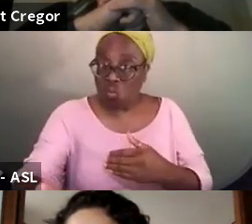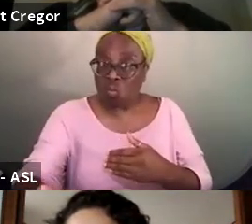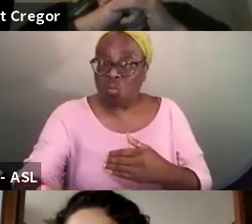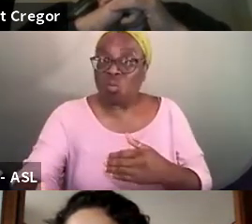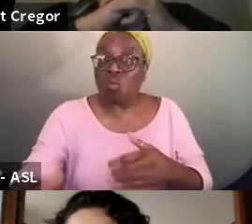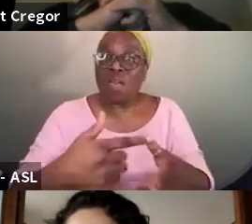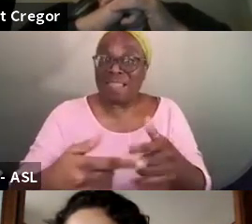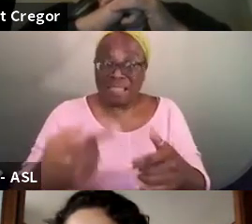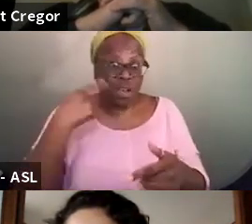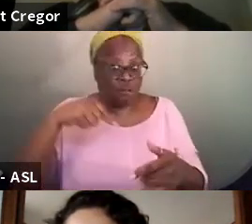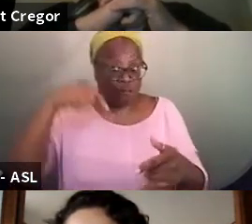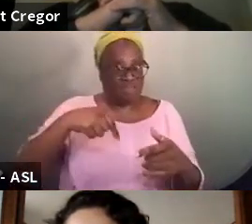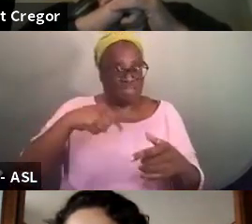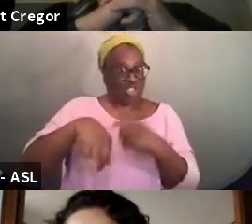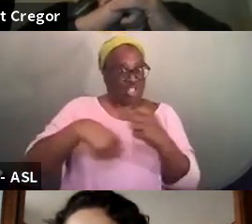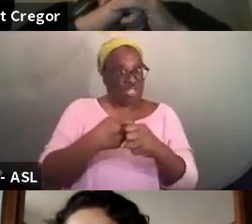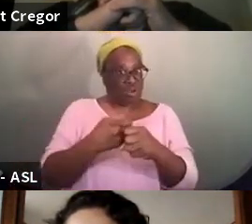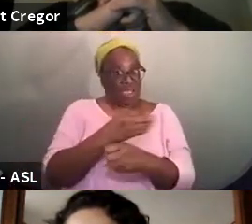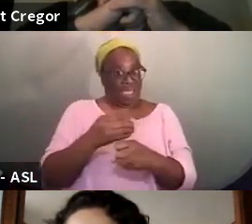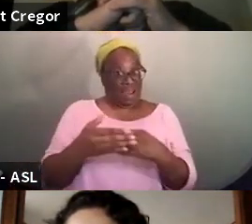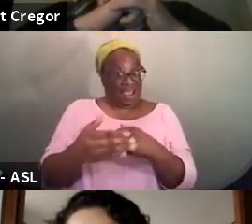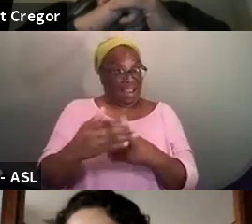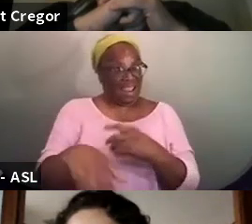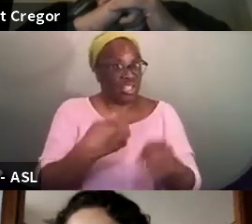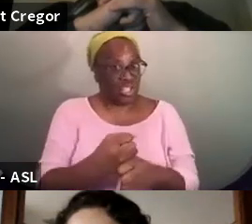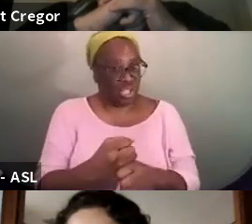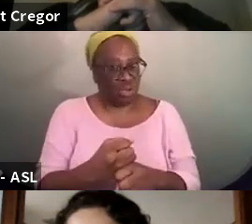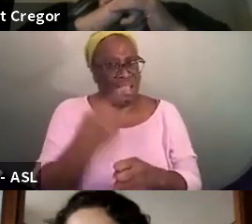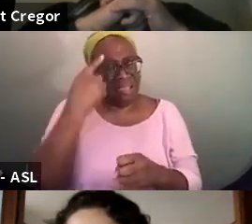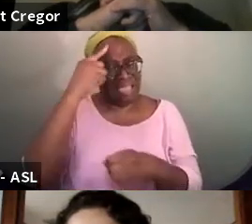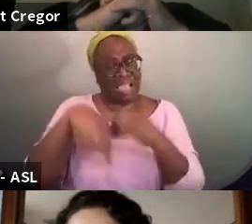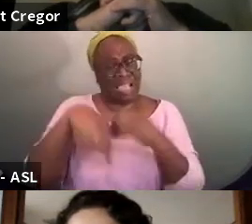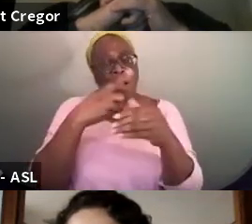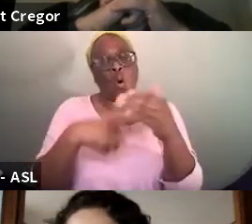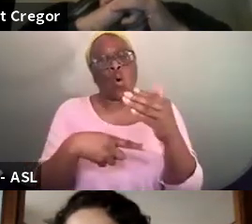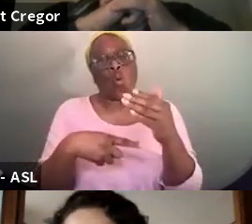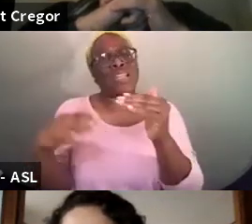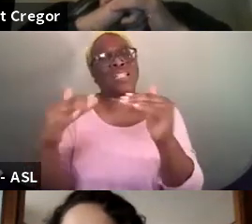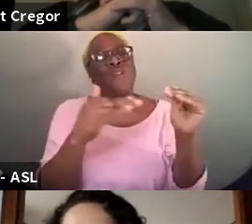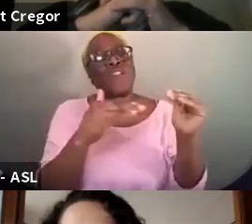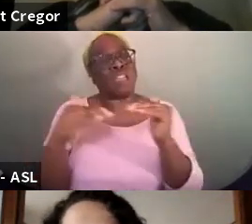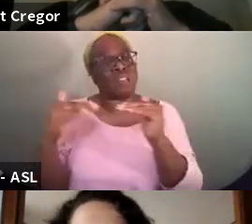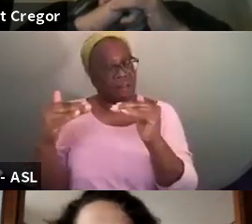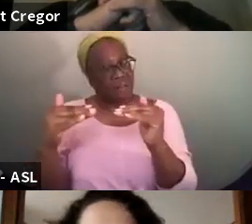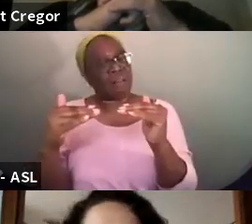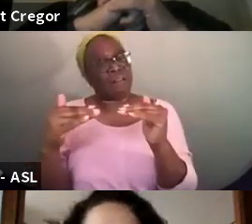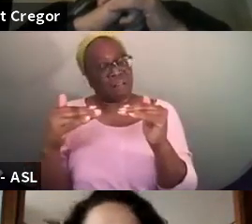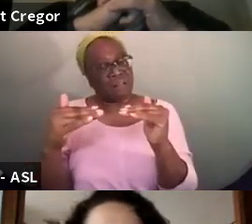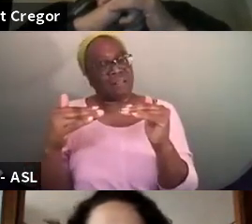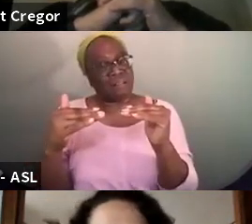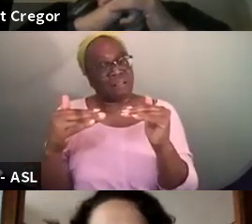is fair and equitable, calling the dice what they are. And the dice are